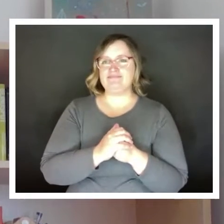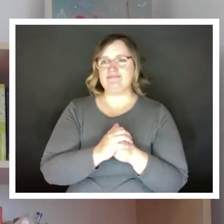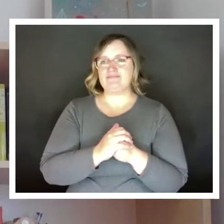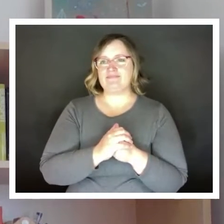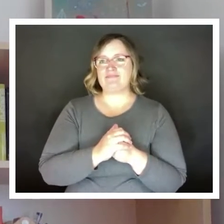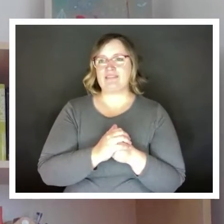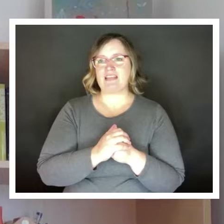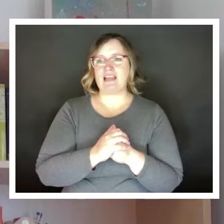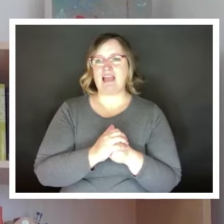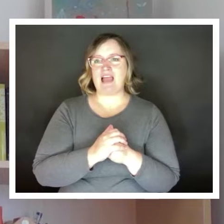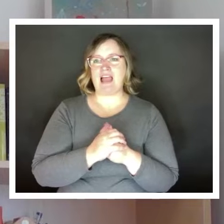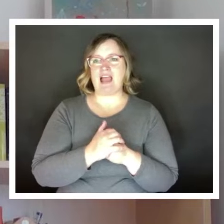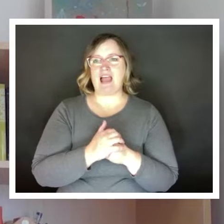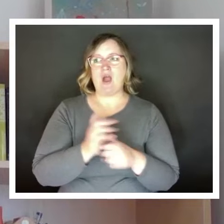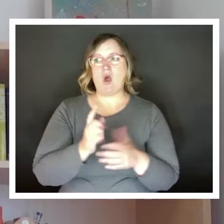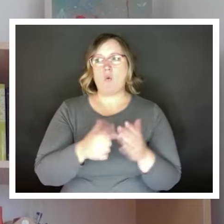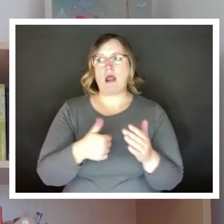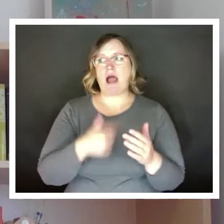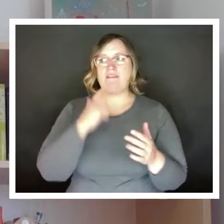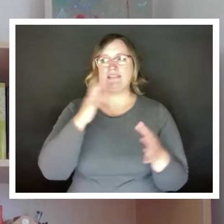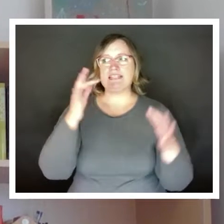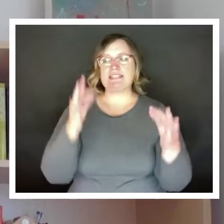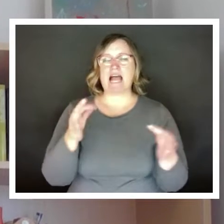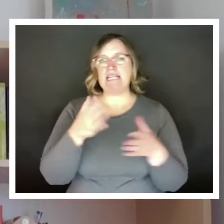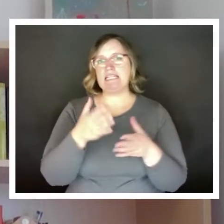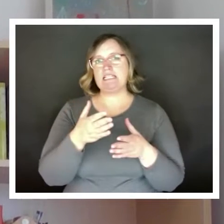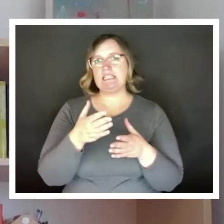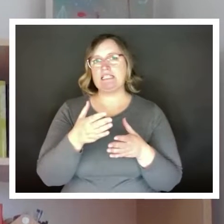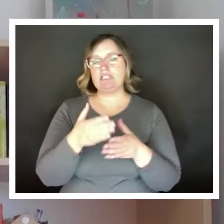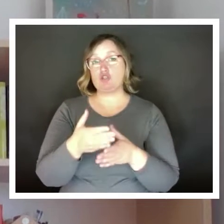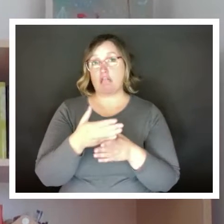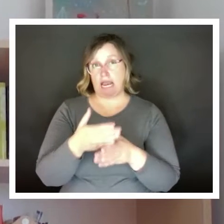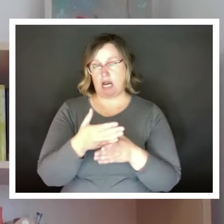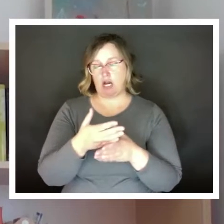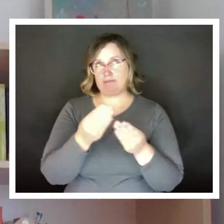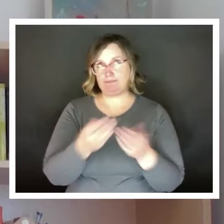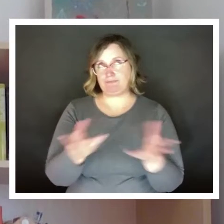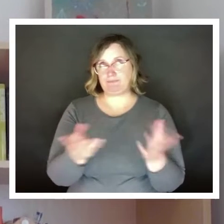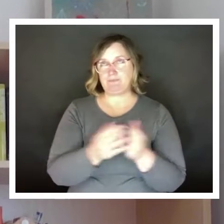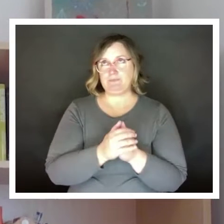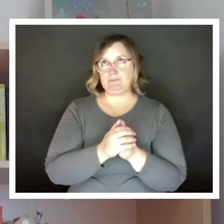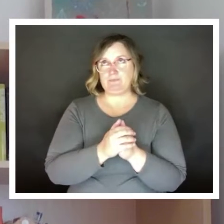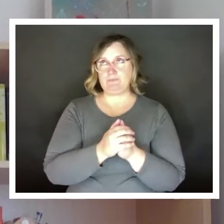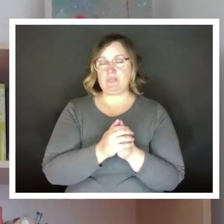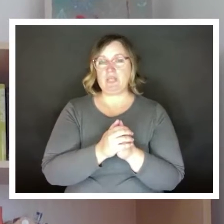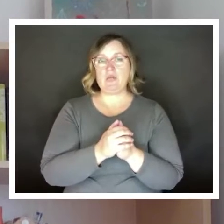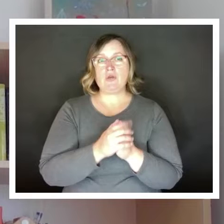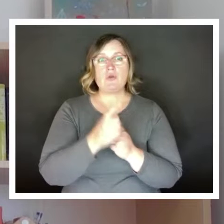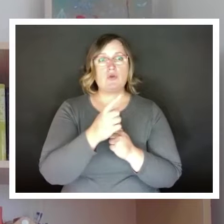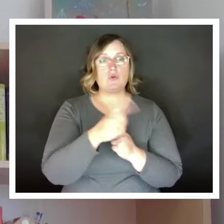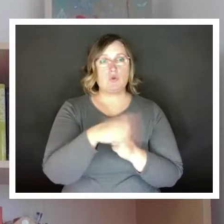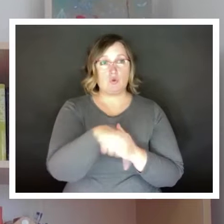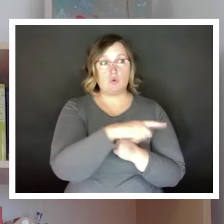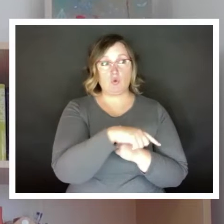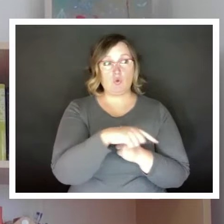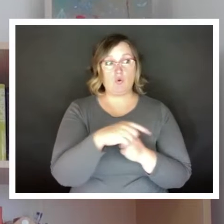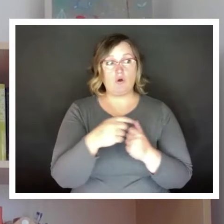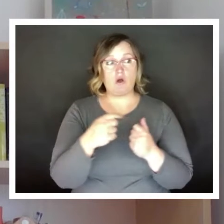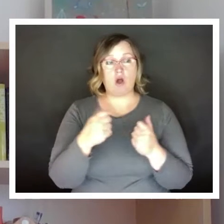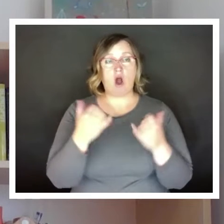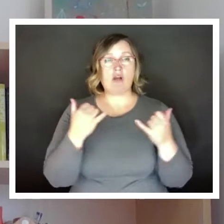What I've decided to share is that you are now part of a